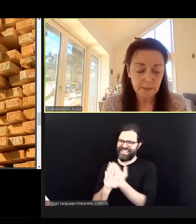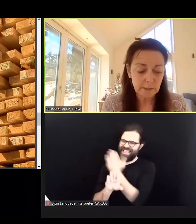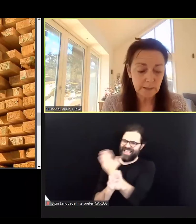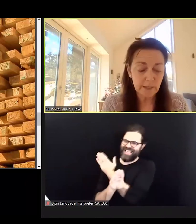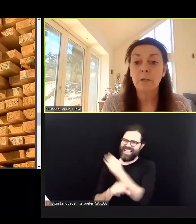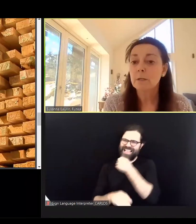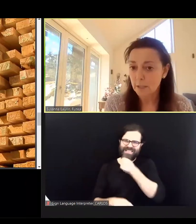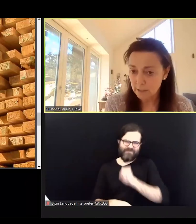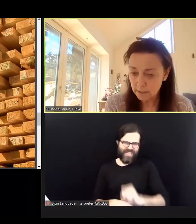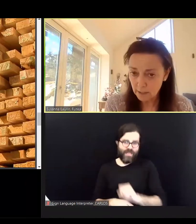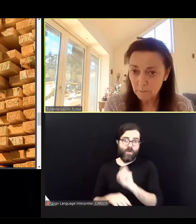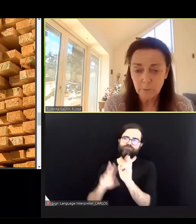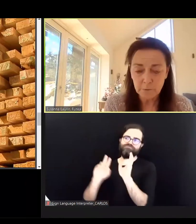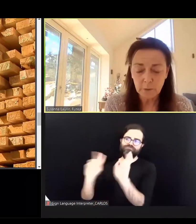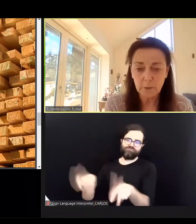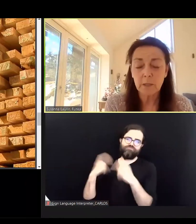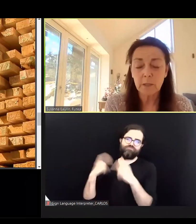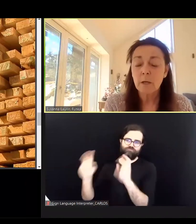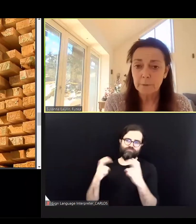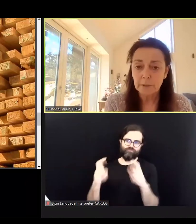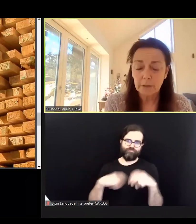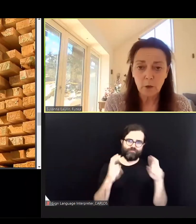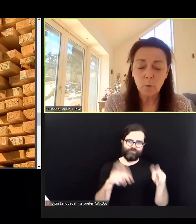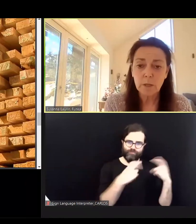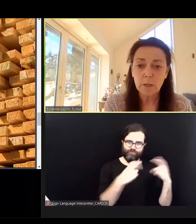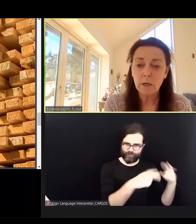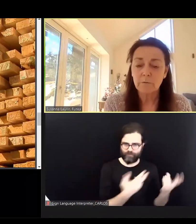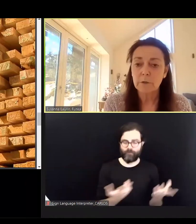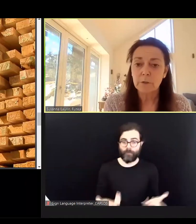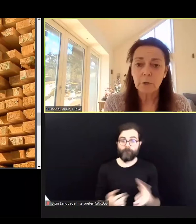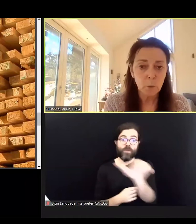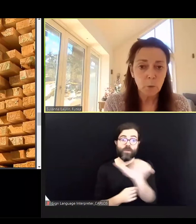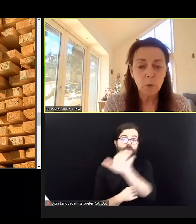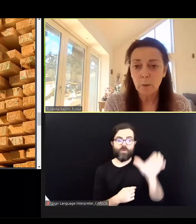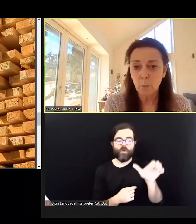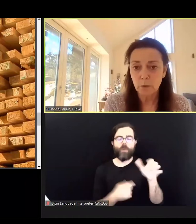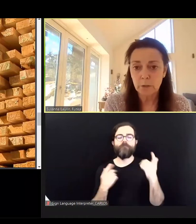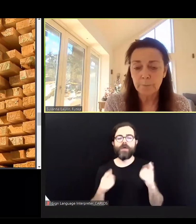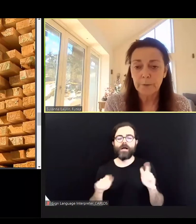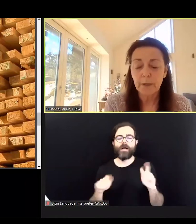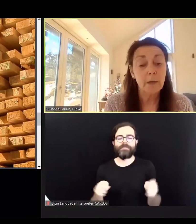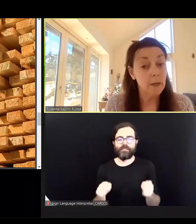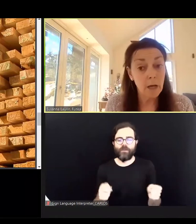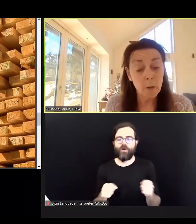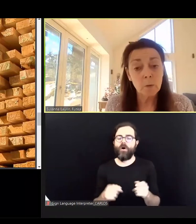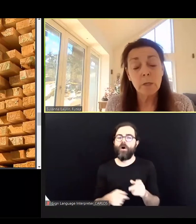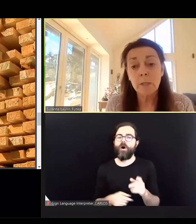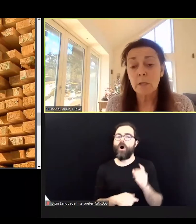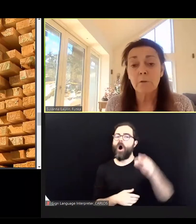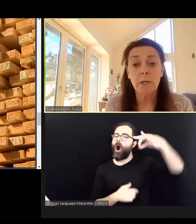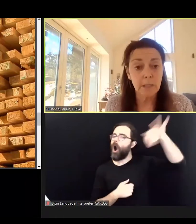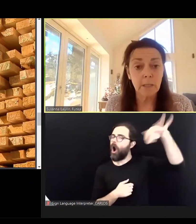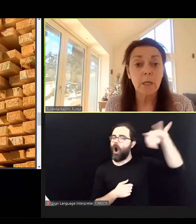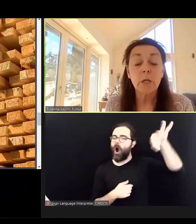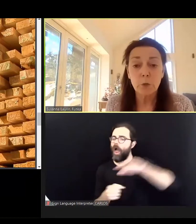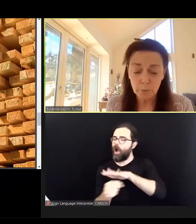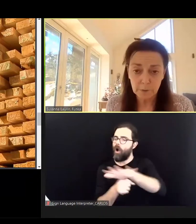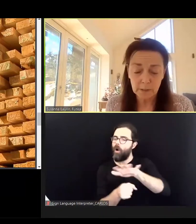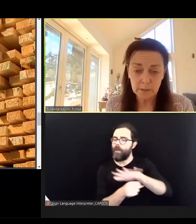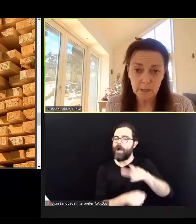presumed conformance, that is the technical specifications of what does it mean to be accessible according to